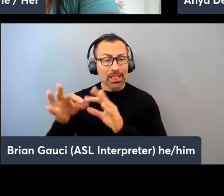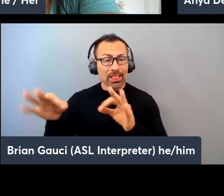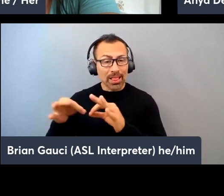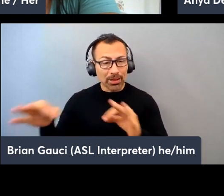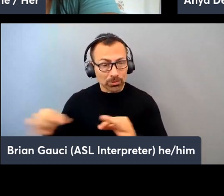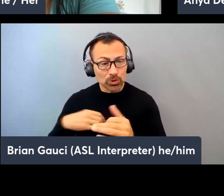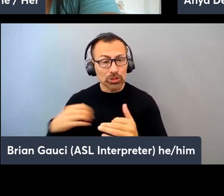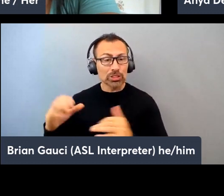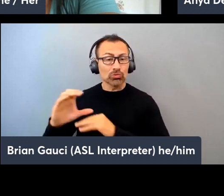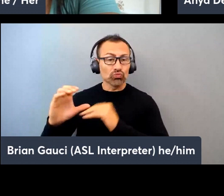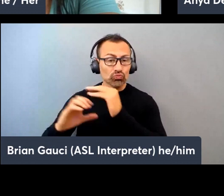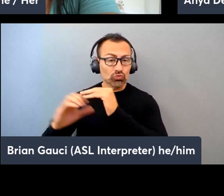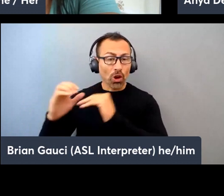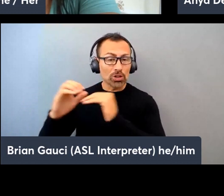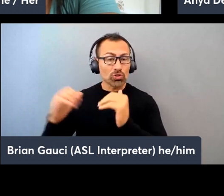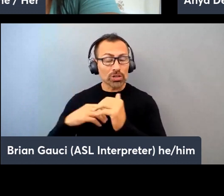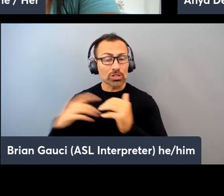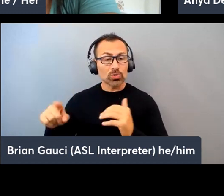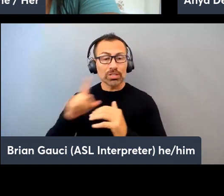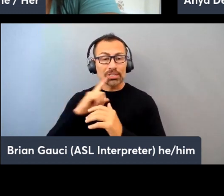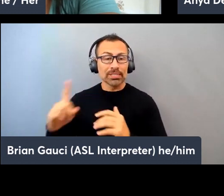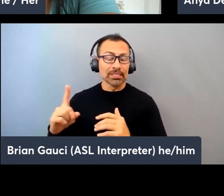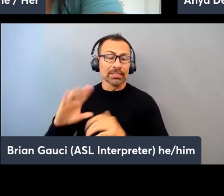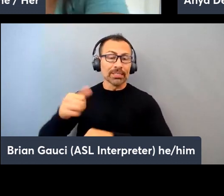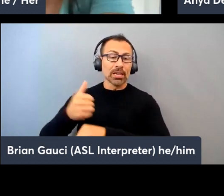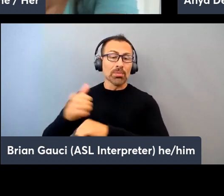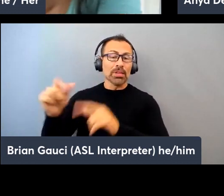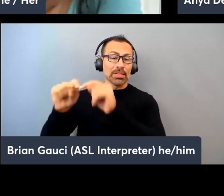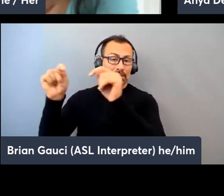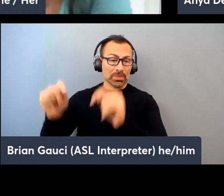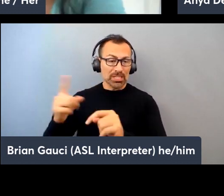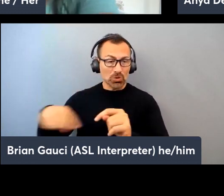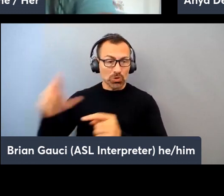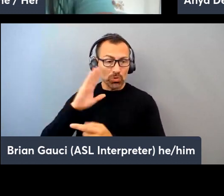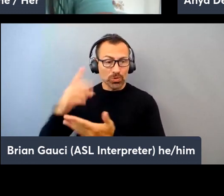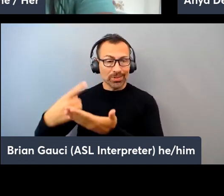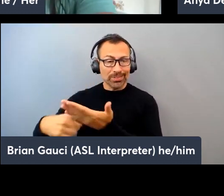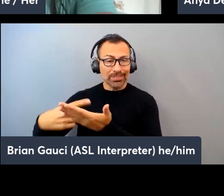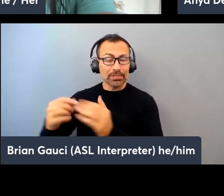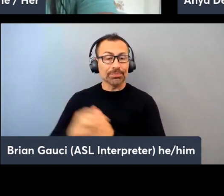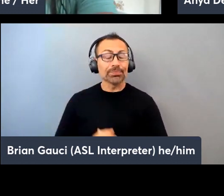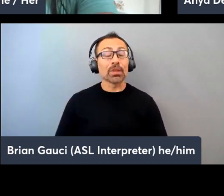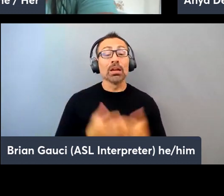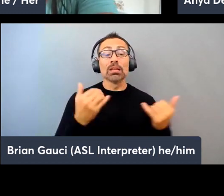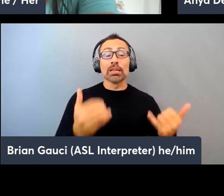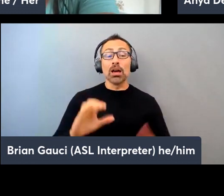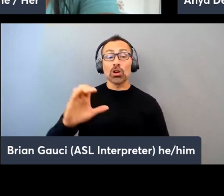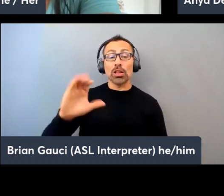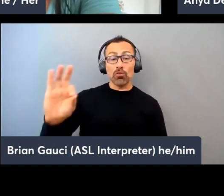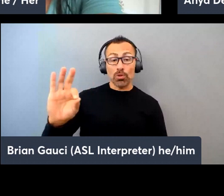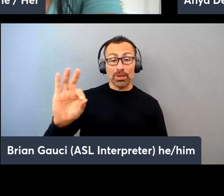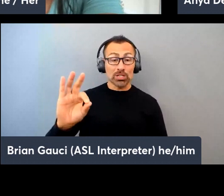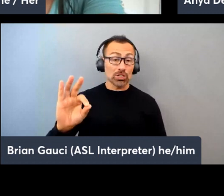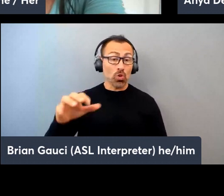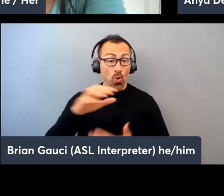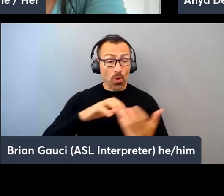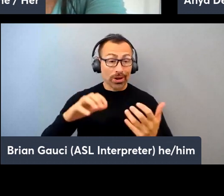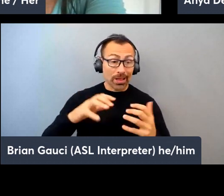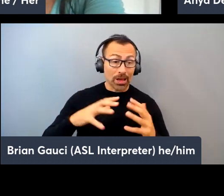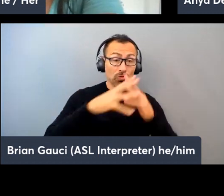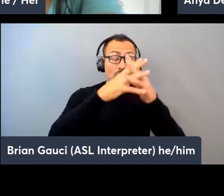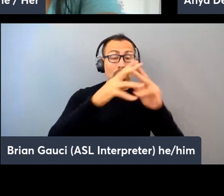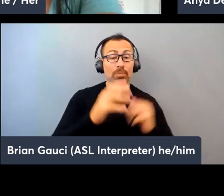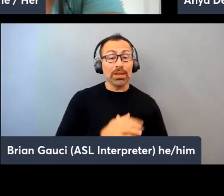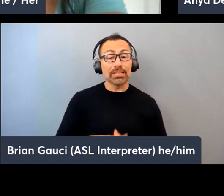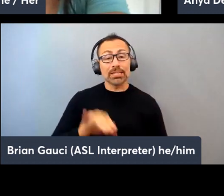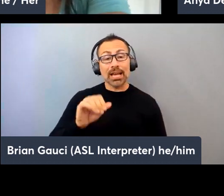actually decomposes into CFN templates, which I'll get into. So what is CloudFormation? So CloudFormation is a infrastructure as a code